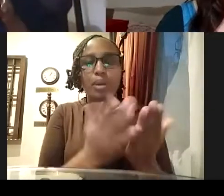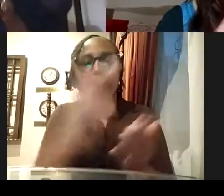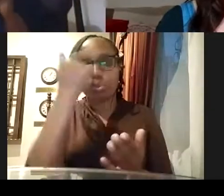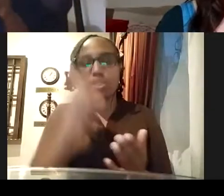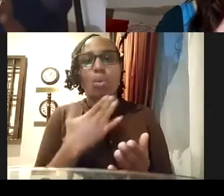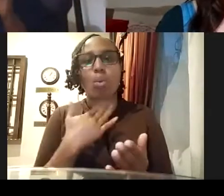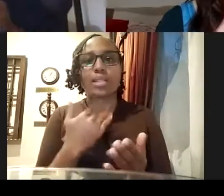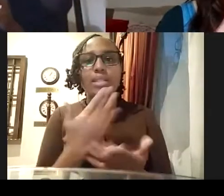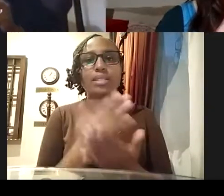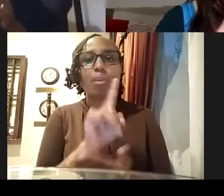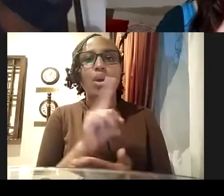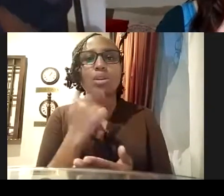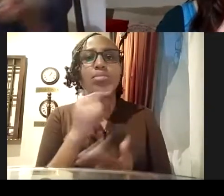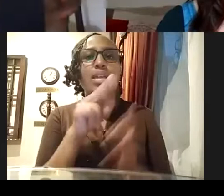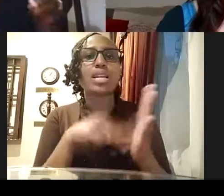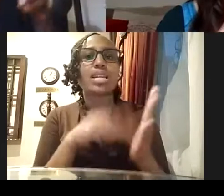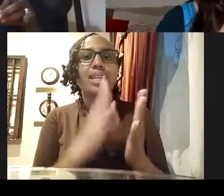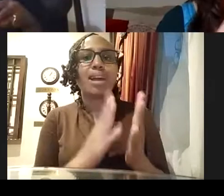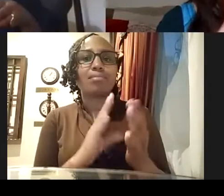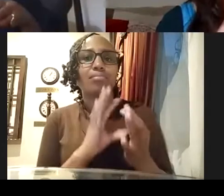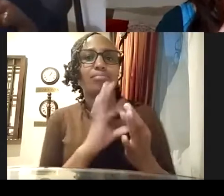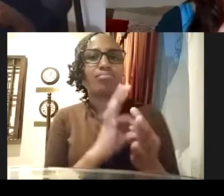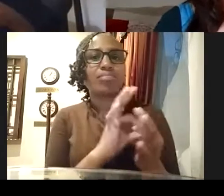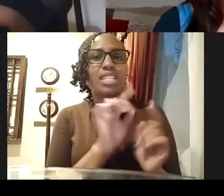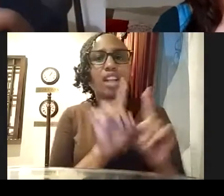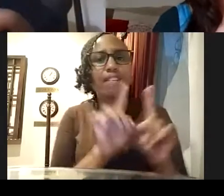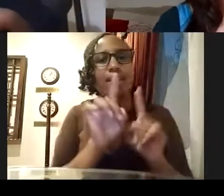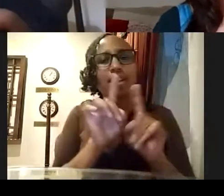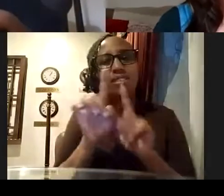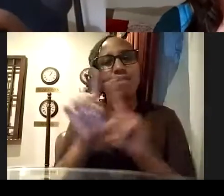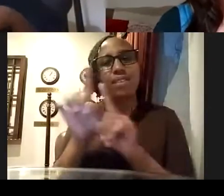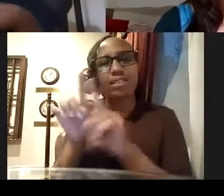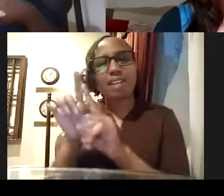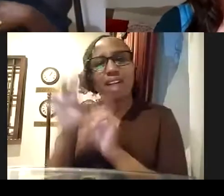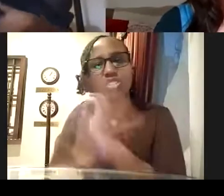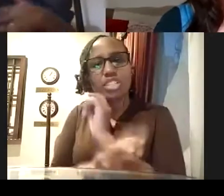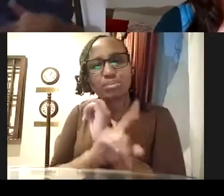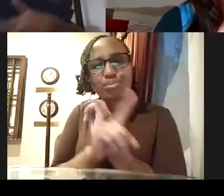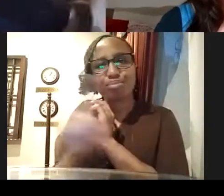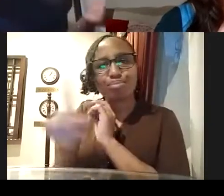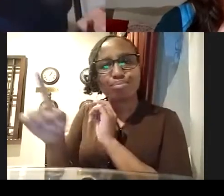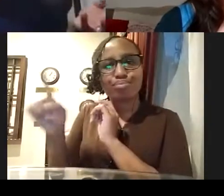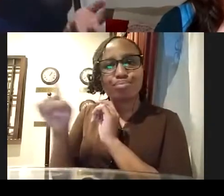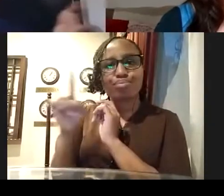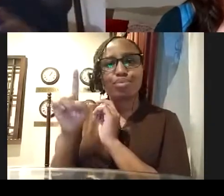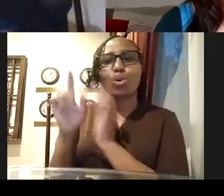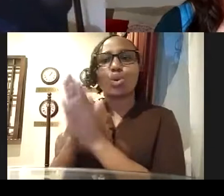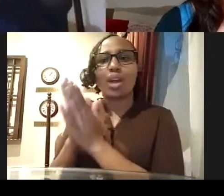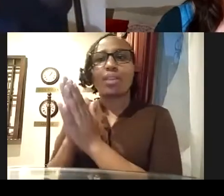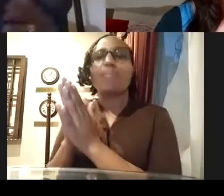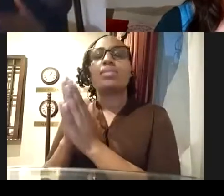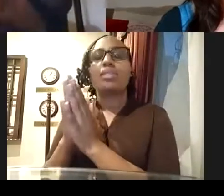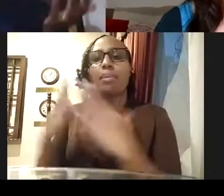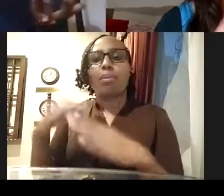I wanted someone that the reader could latch onto and travel across the country with. And that's why it was important that for me that they were so diverse.